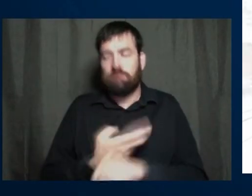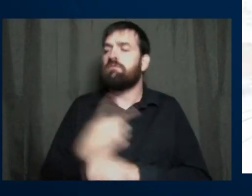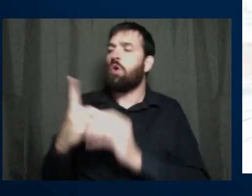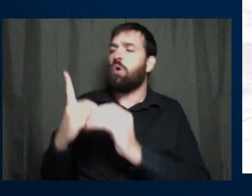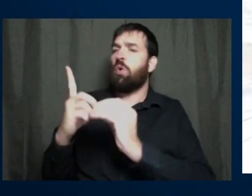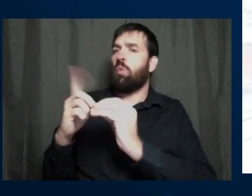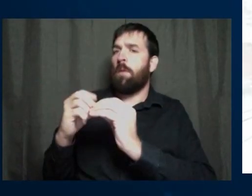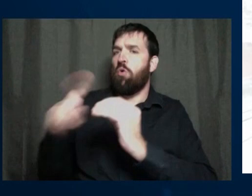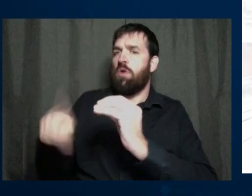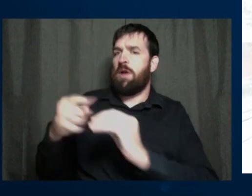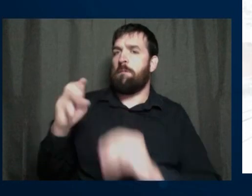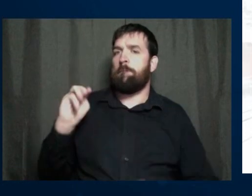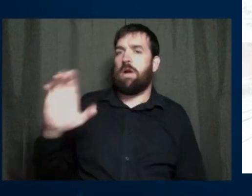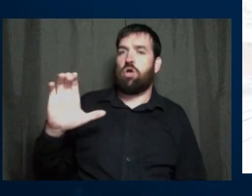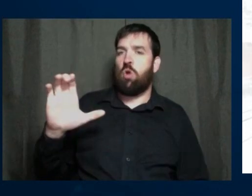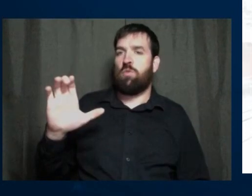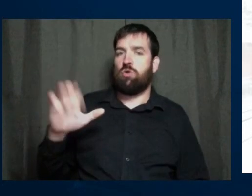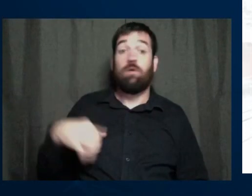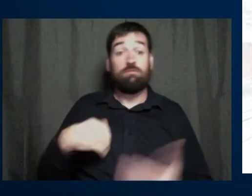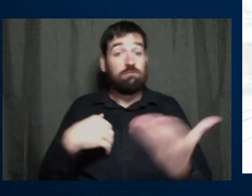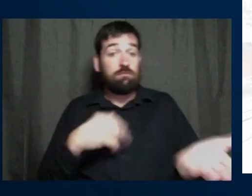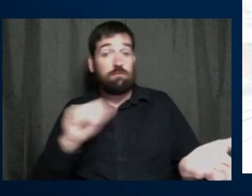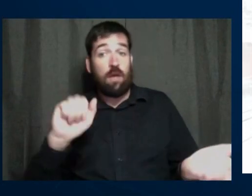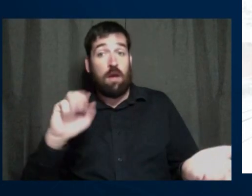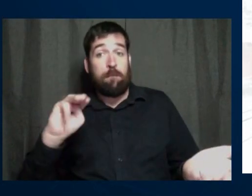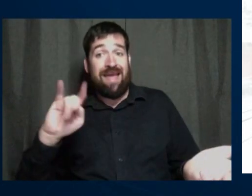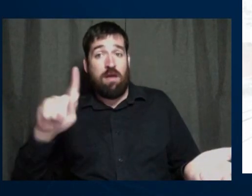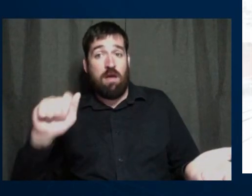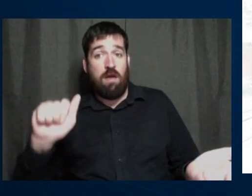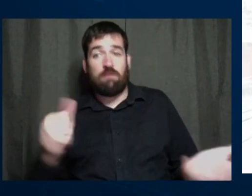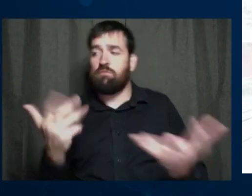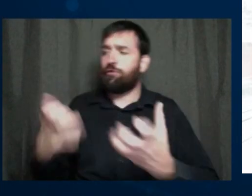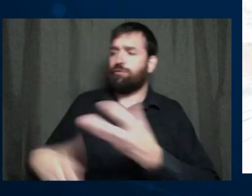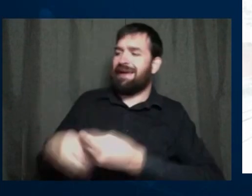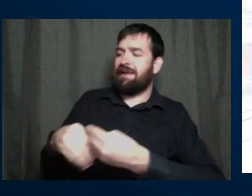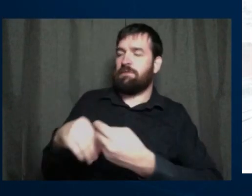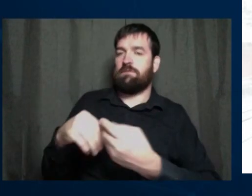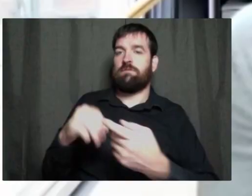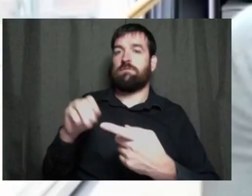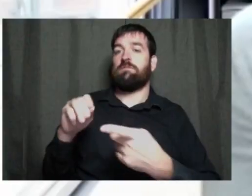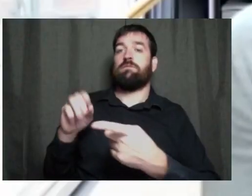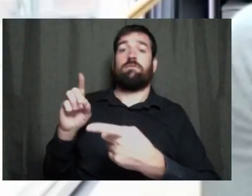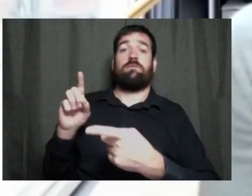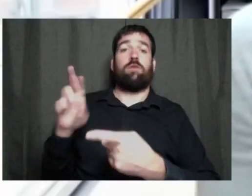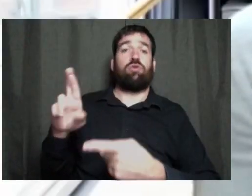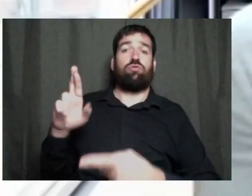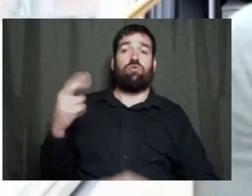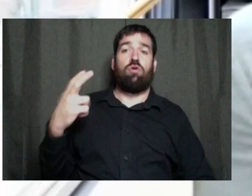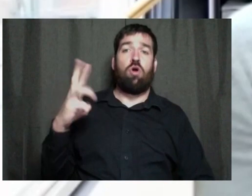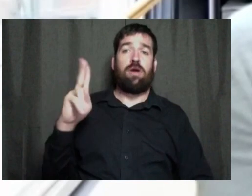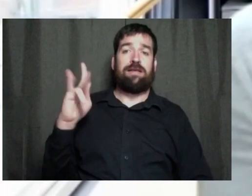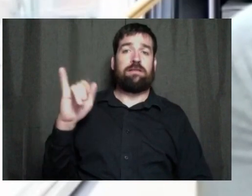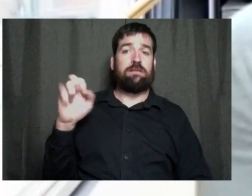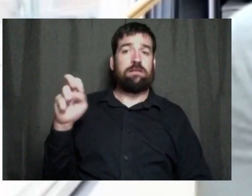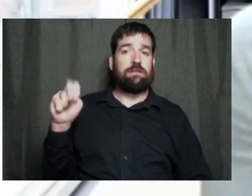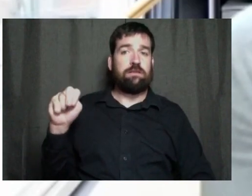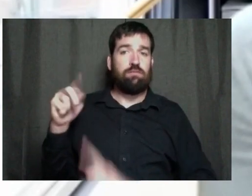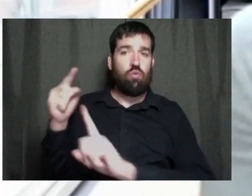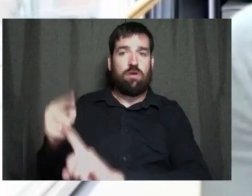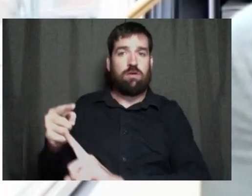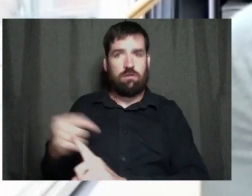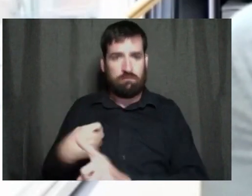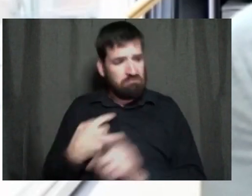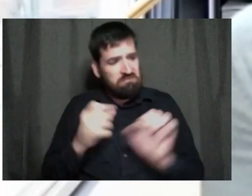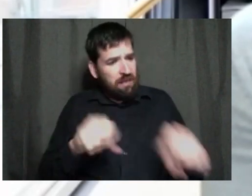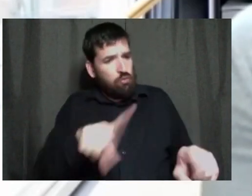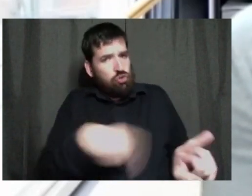question. Oh, Amanda, go ahead, please. All right, I was just going to add to Dr. Hawkinson's point, because we do get this question a lot. Well, can't we just test for